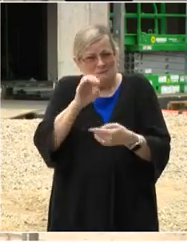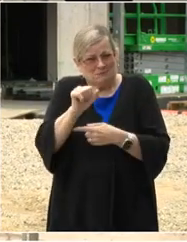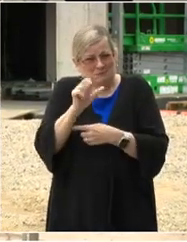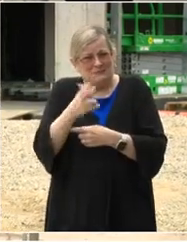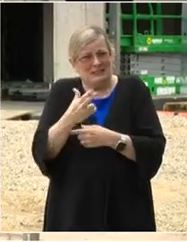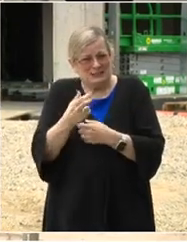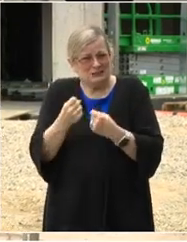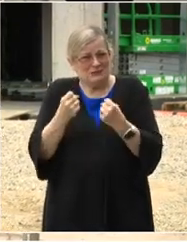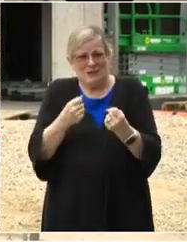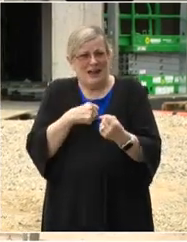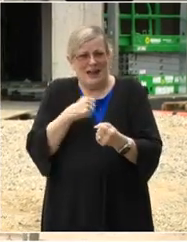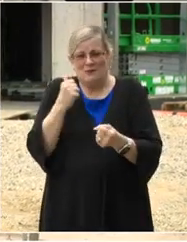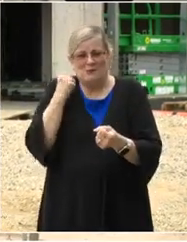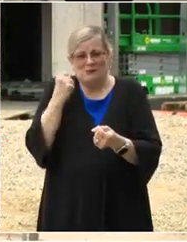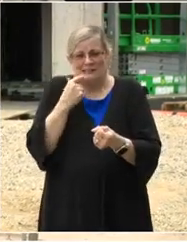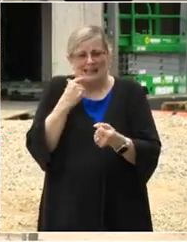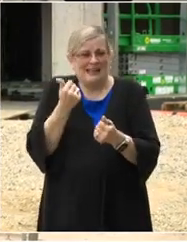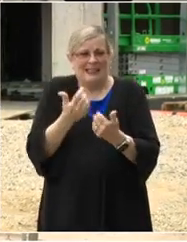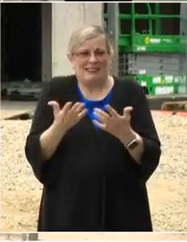now.